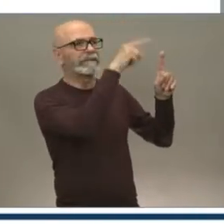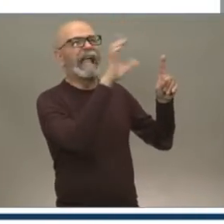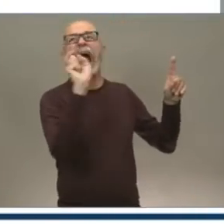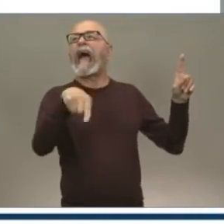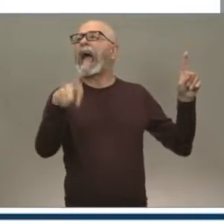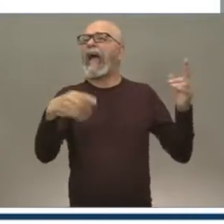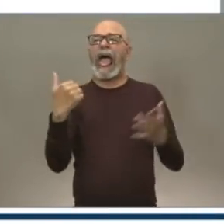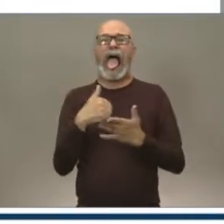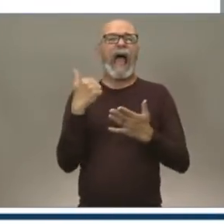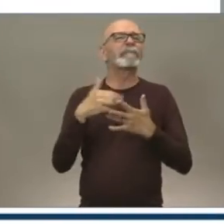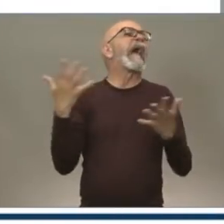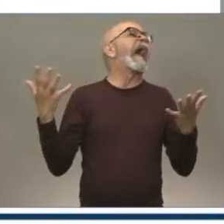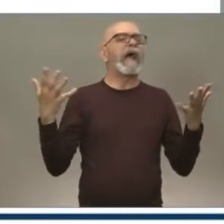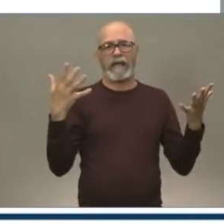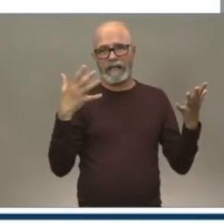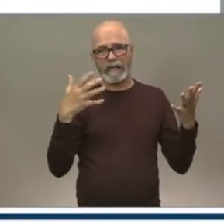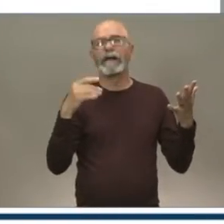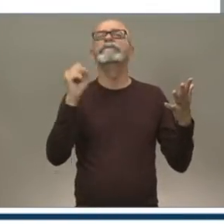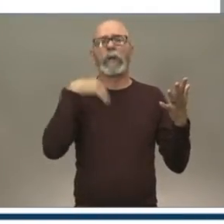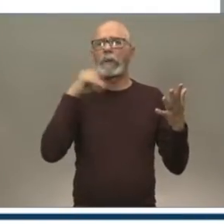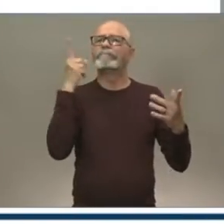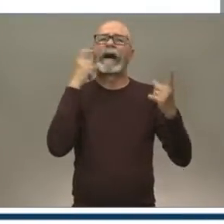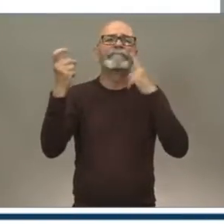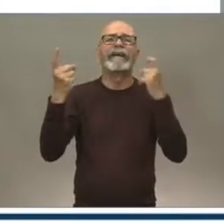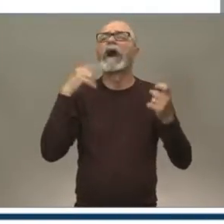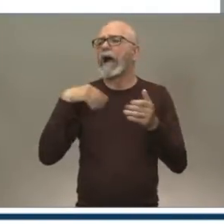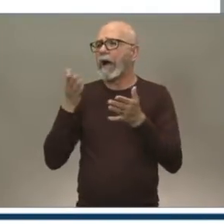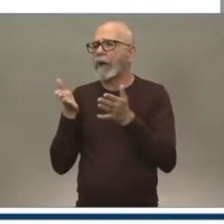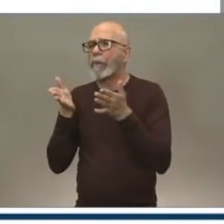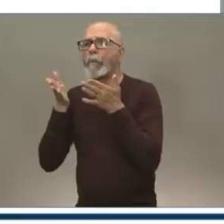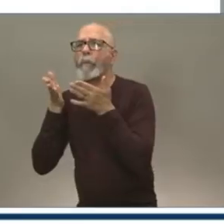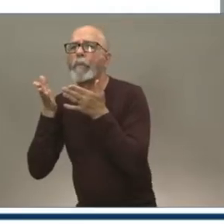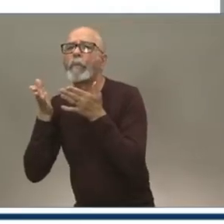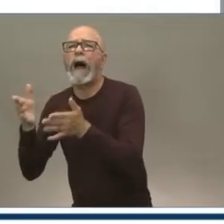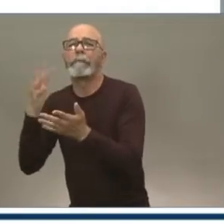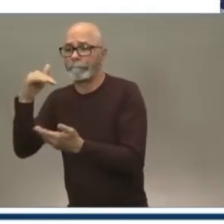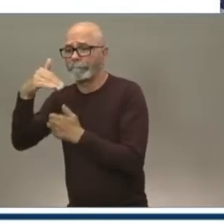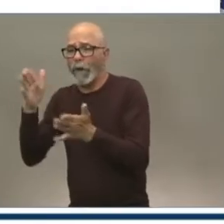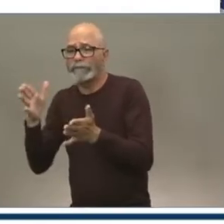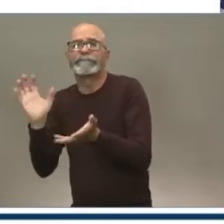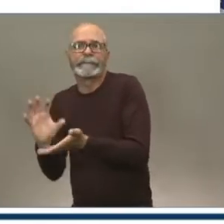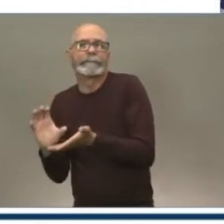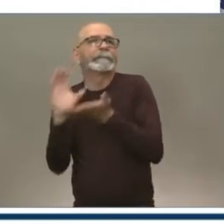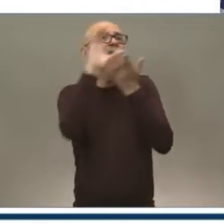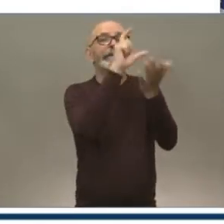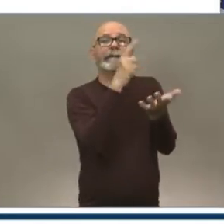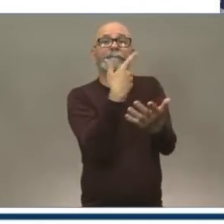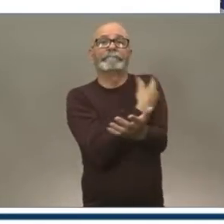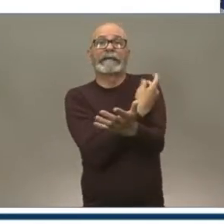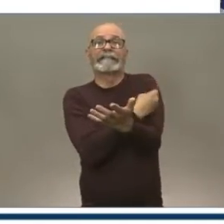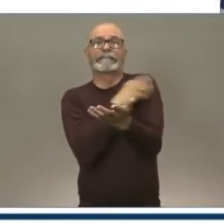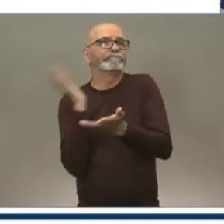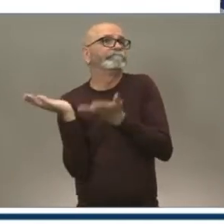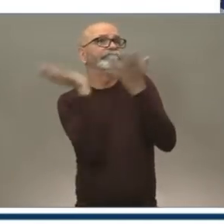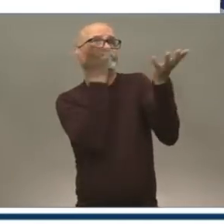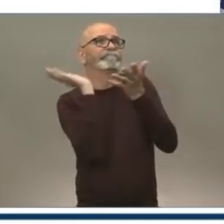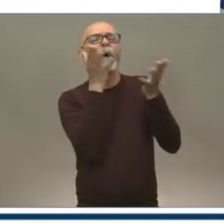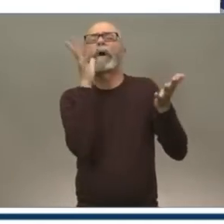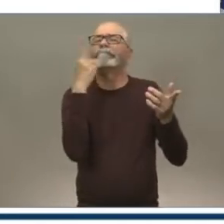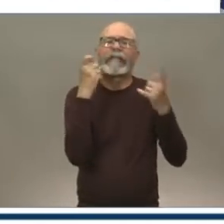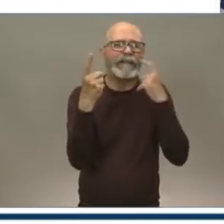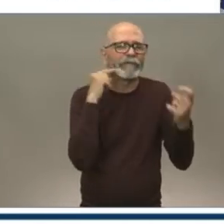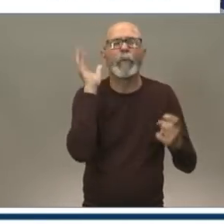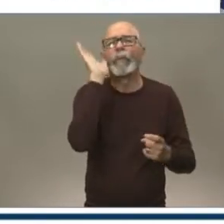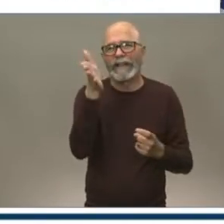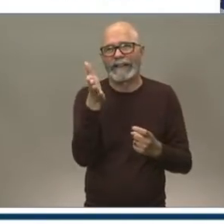our province is what we expect. Next, we'll go. Yeah, Go Dr. ahead, Strang, Dr. go ahead. Yeah, so I mean, this has come up before. The